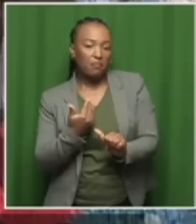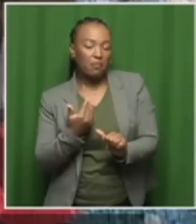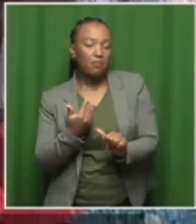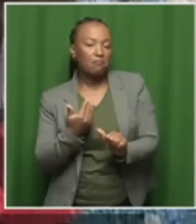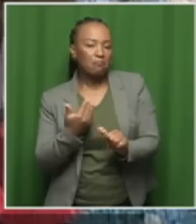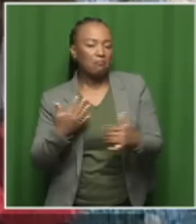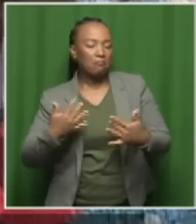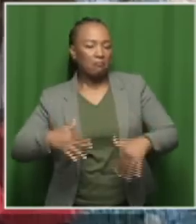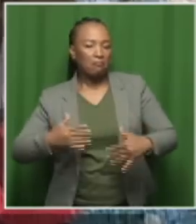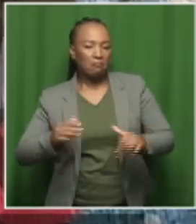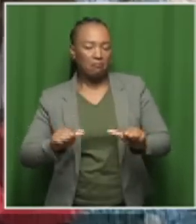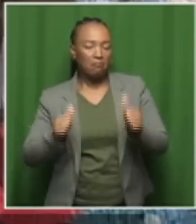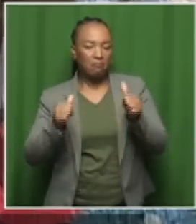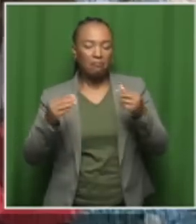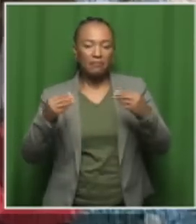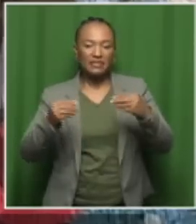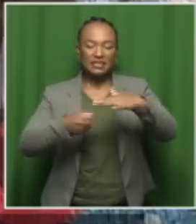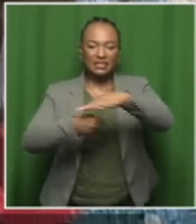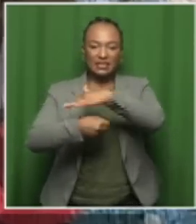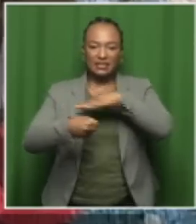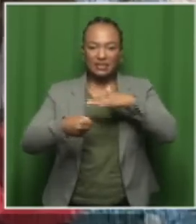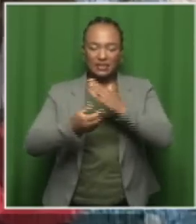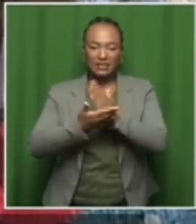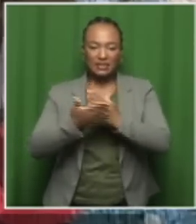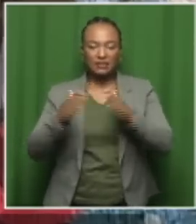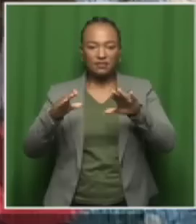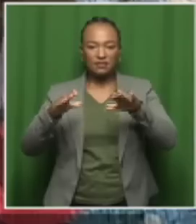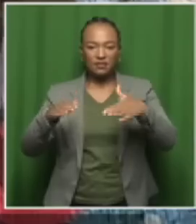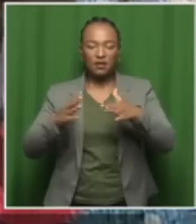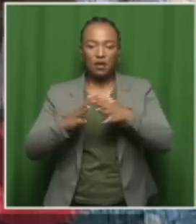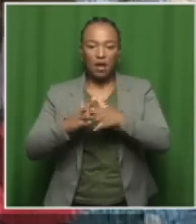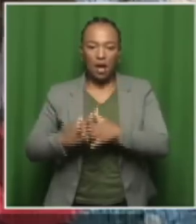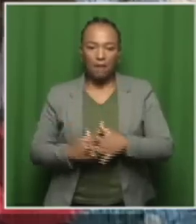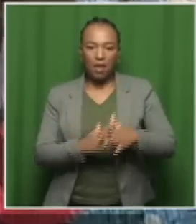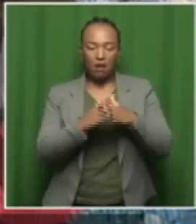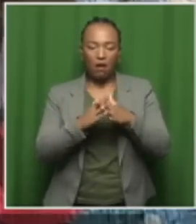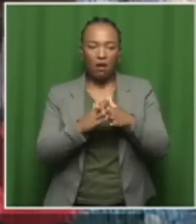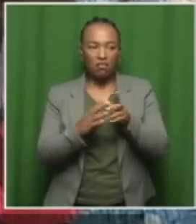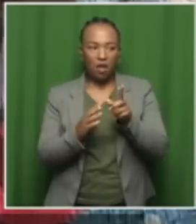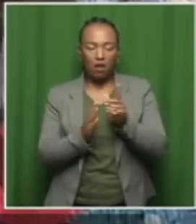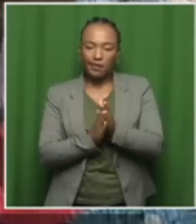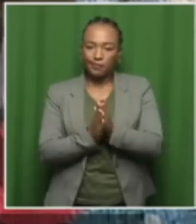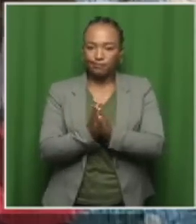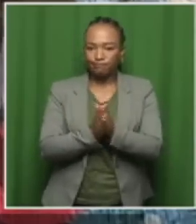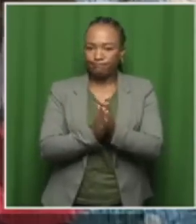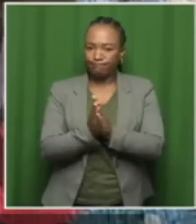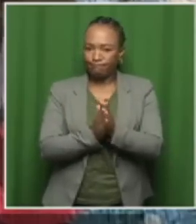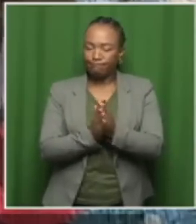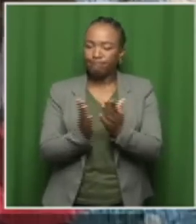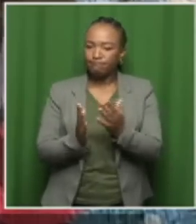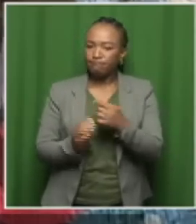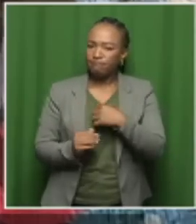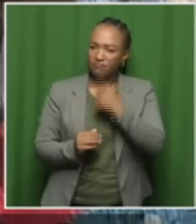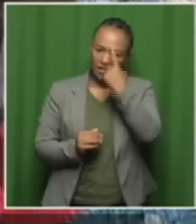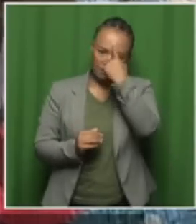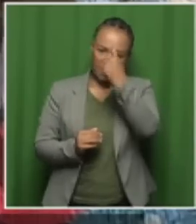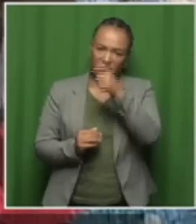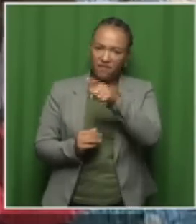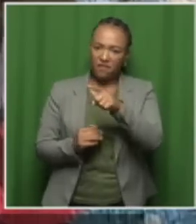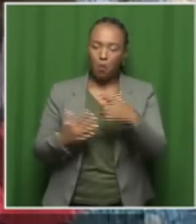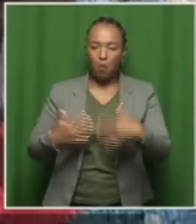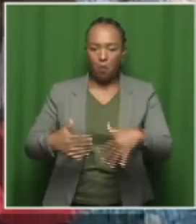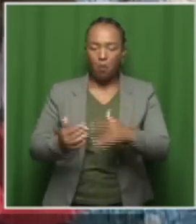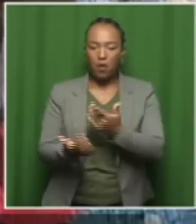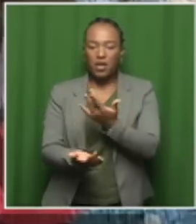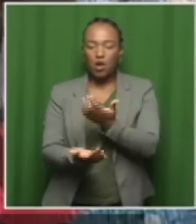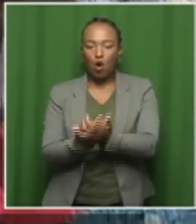And the business sector in America is very upbeat about a Trump presidency, and they believe it will bring about higher economic